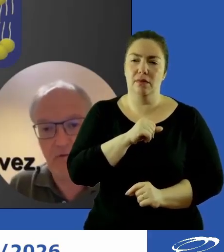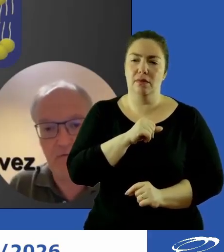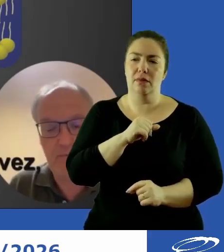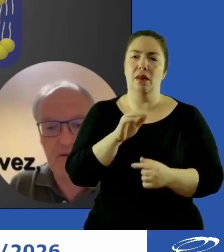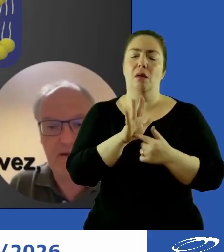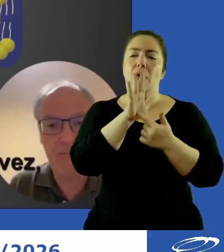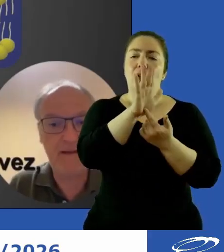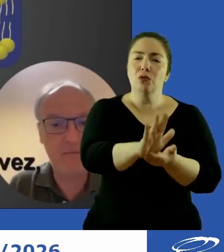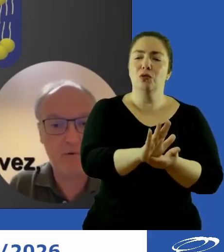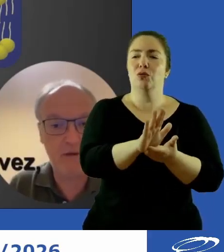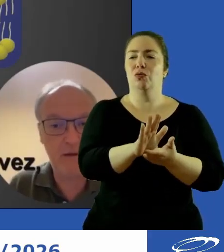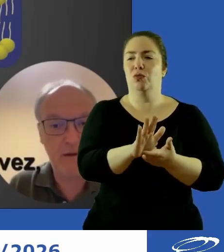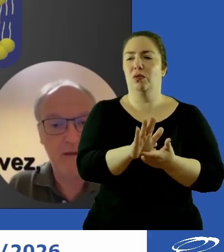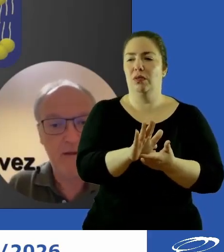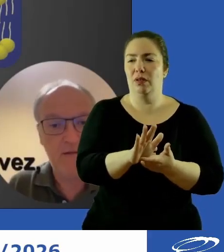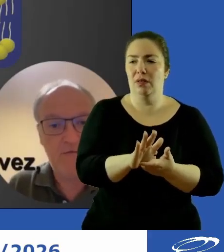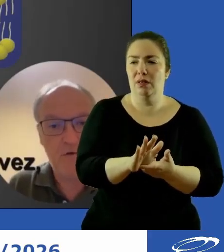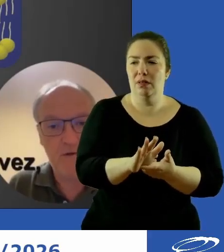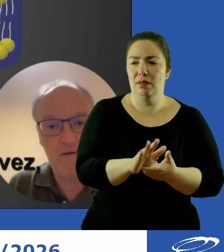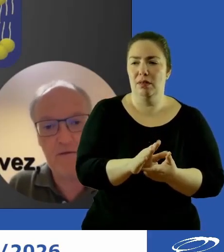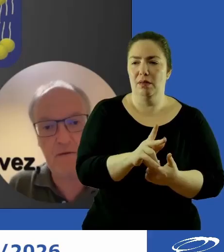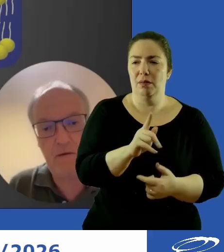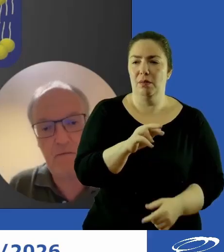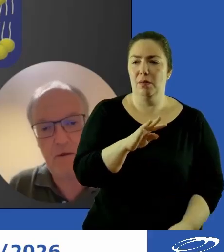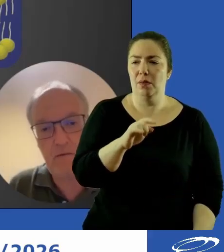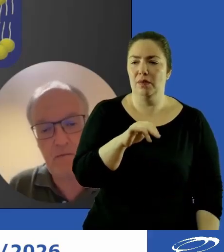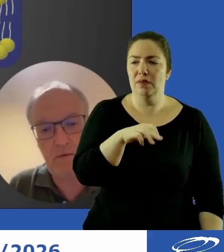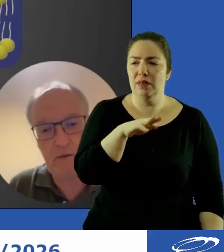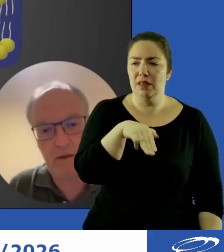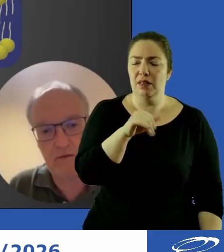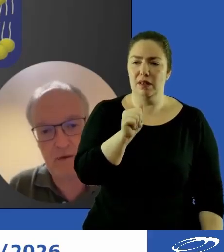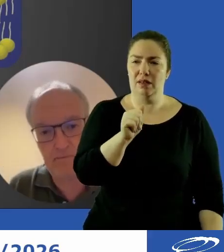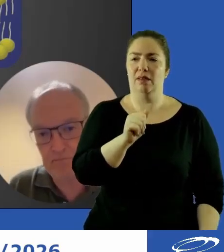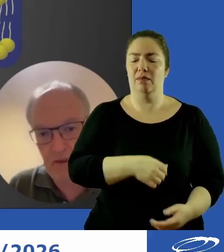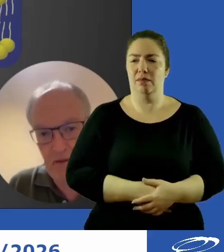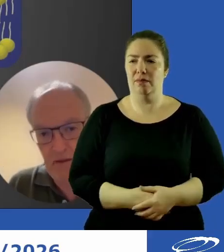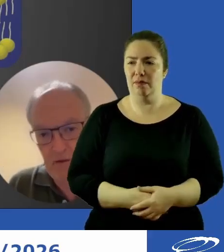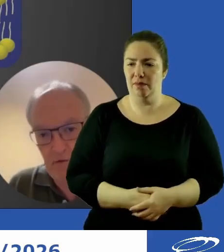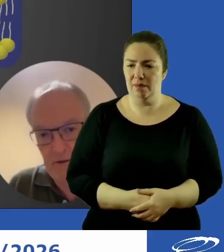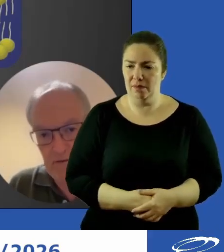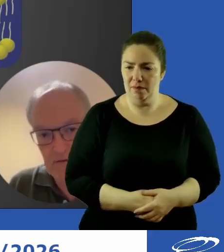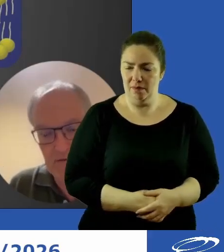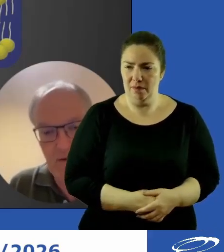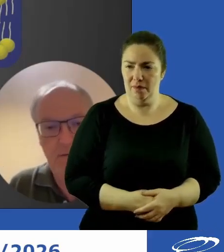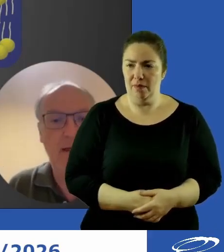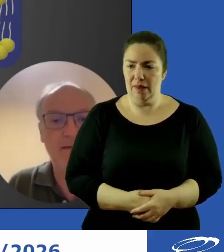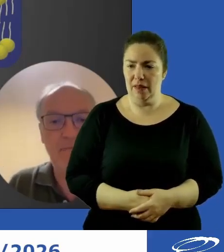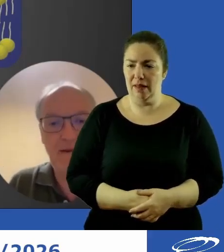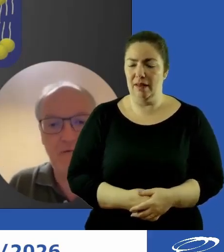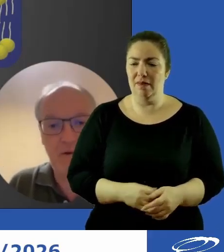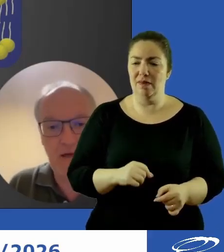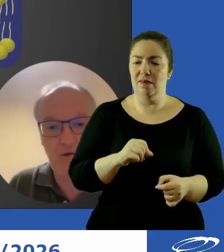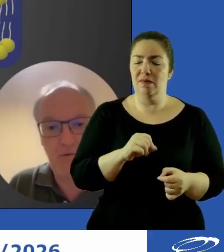of the penicillin binding protein that first is doing this